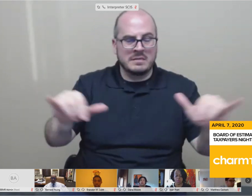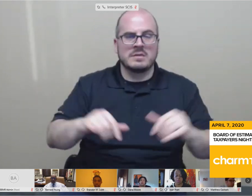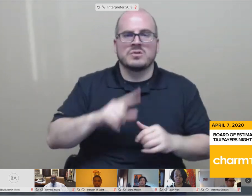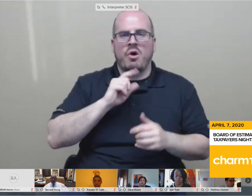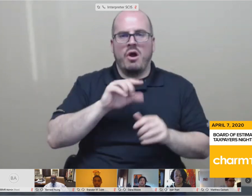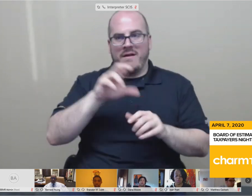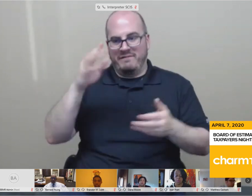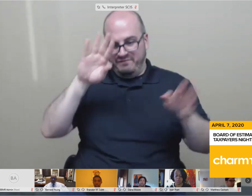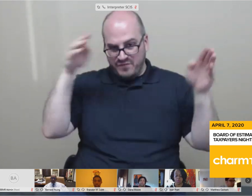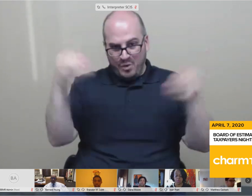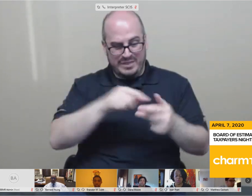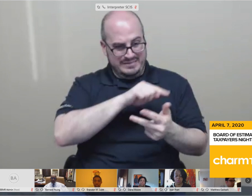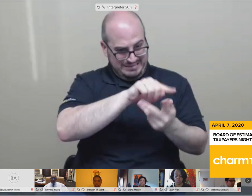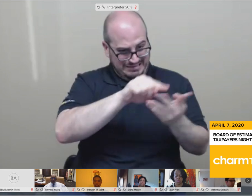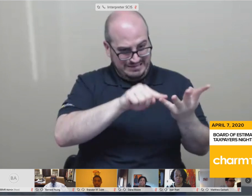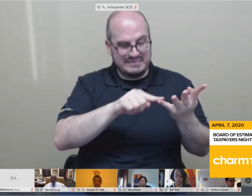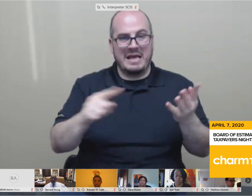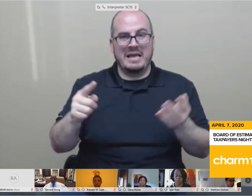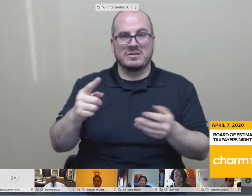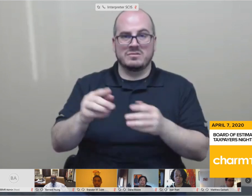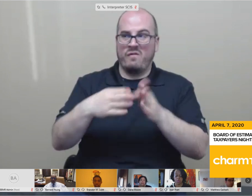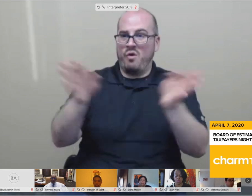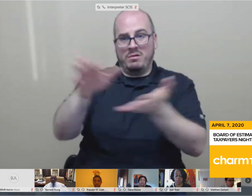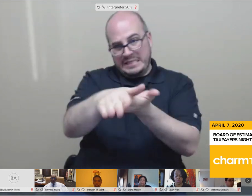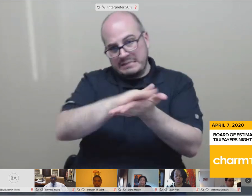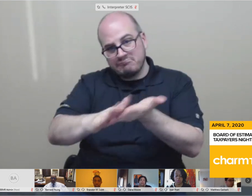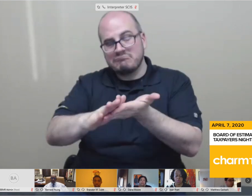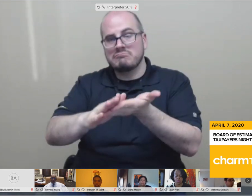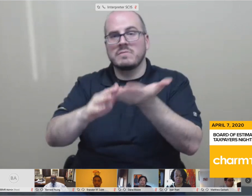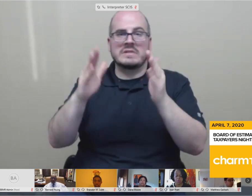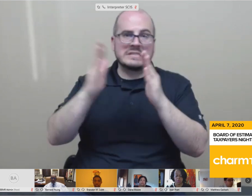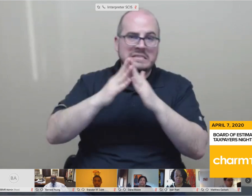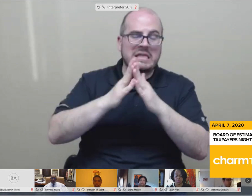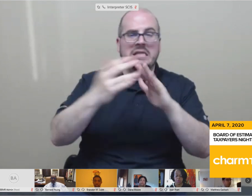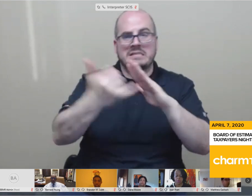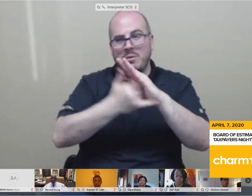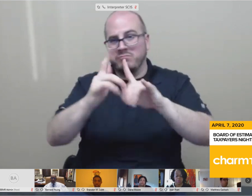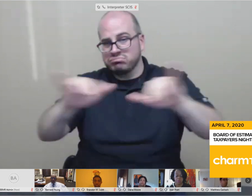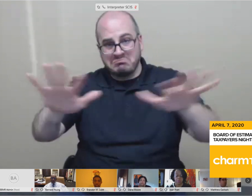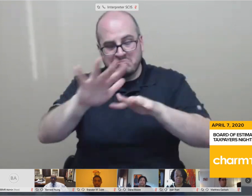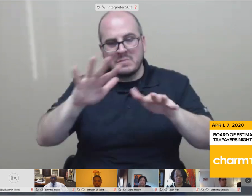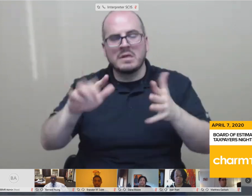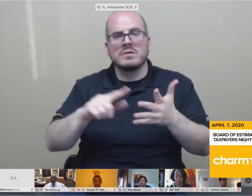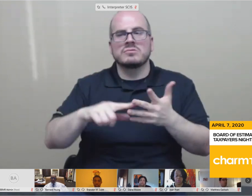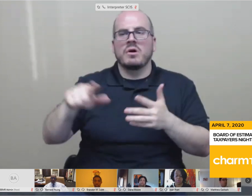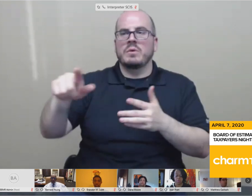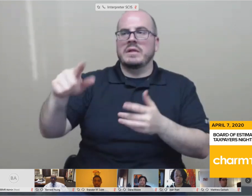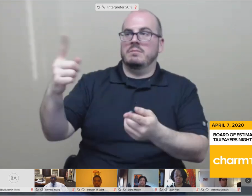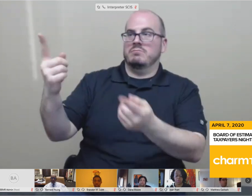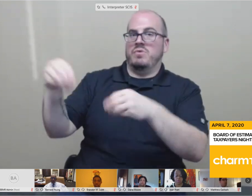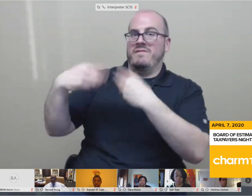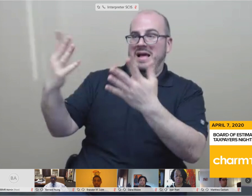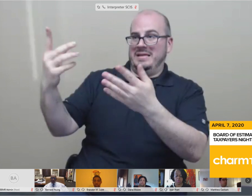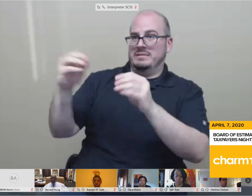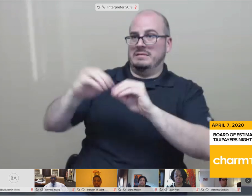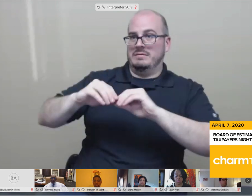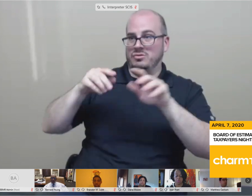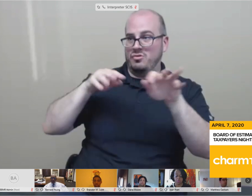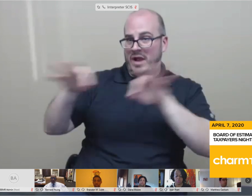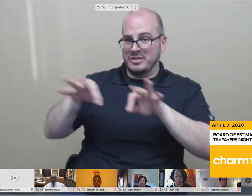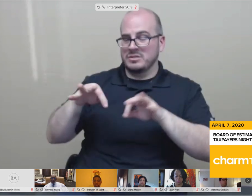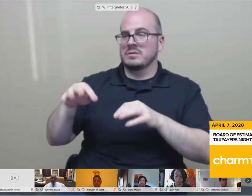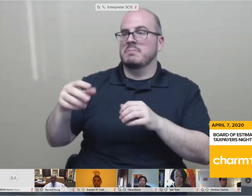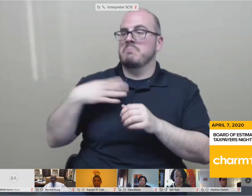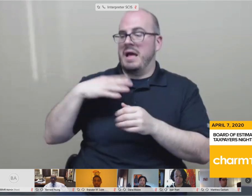and cleanliness as well. So when we get the marching orders from the mayor and senior team and understand where his priorities